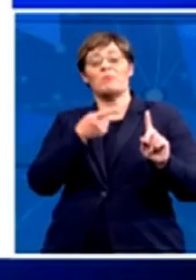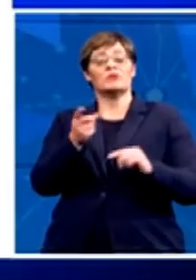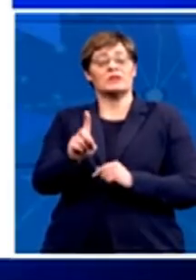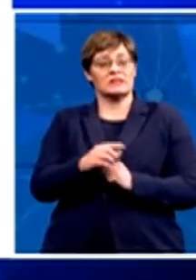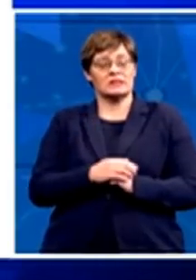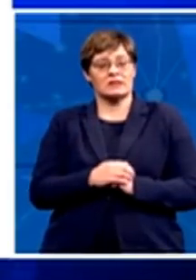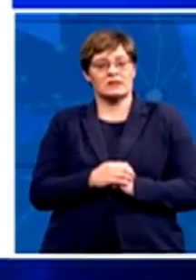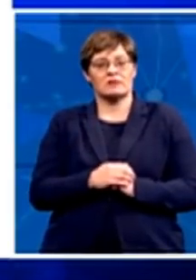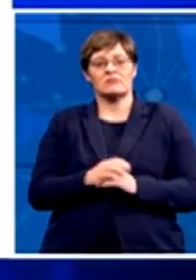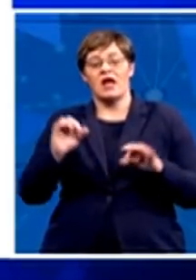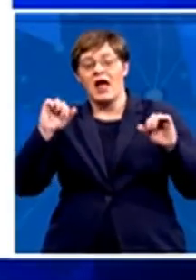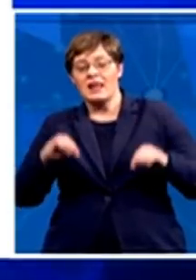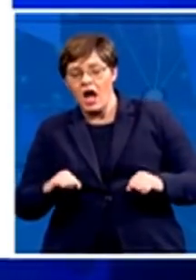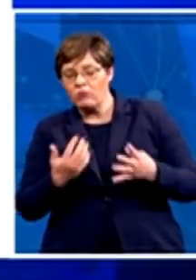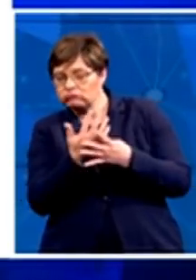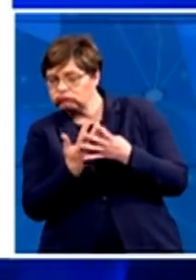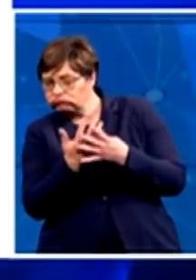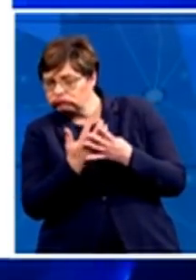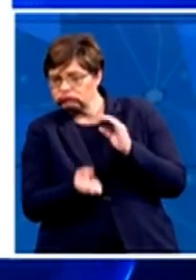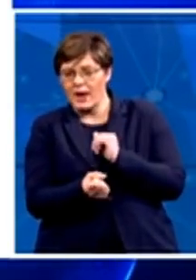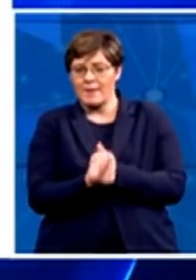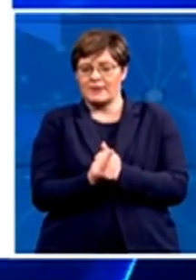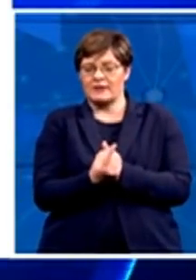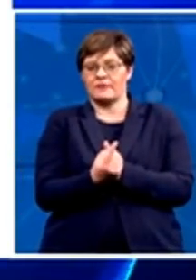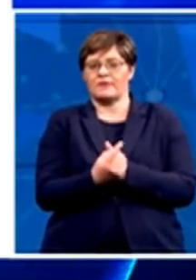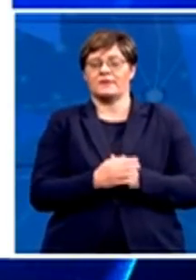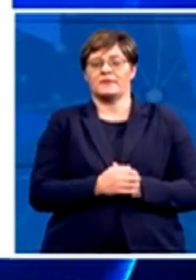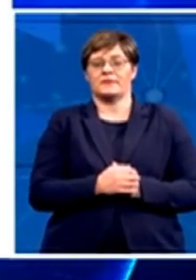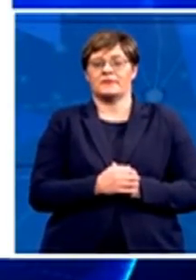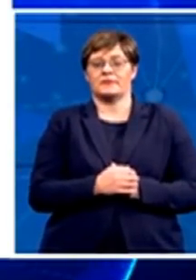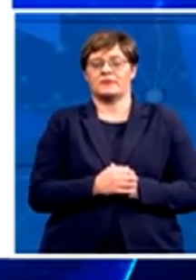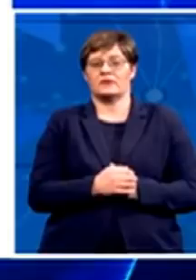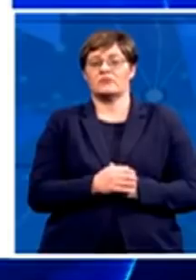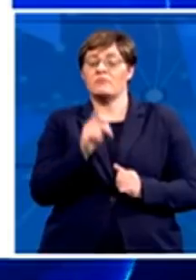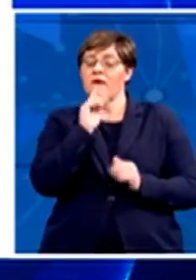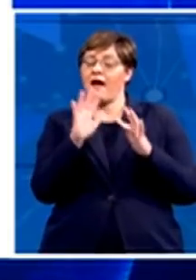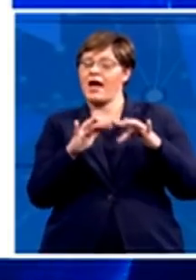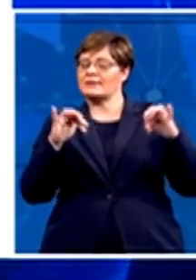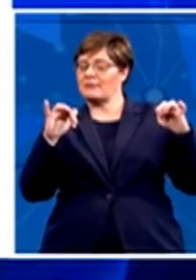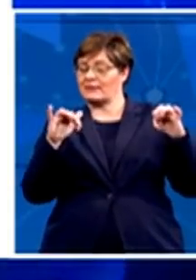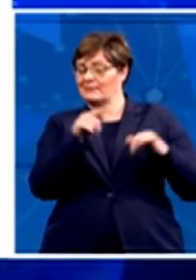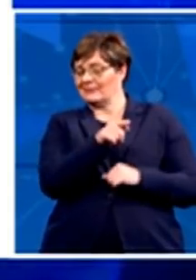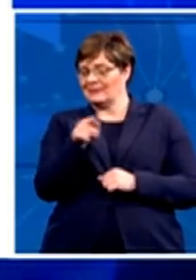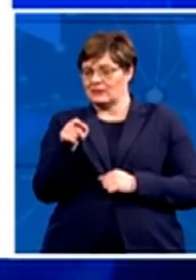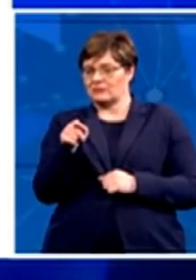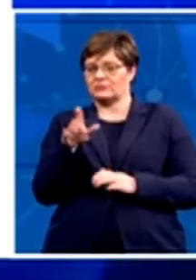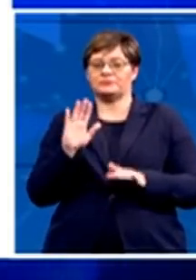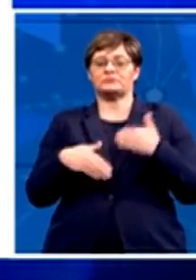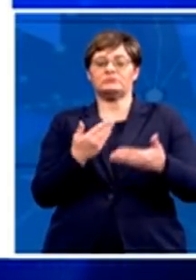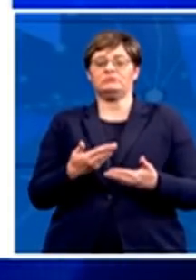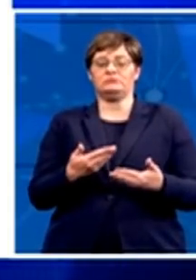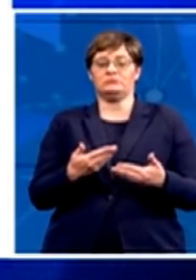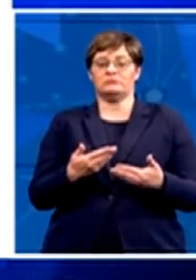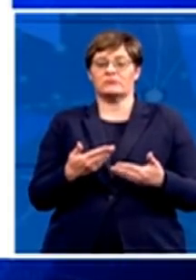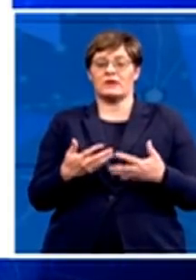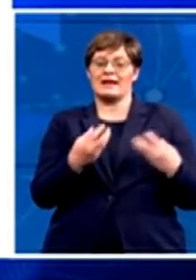ensure that the Assembly does not proceed with a matter that is devoid of